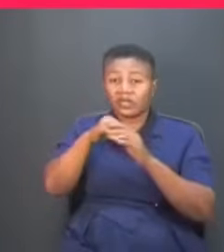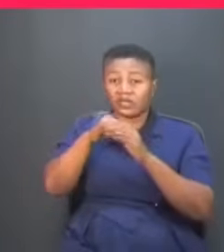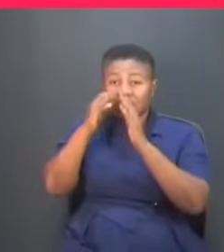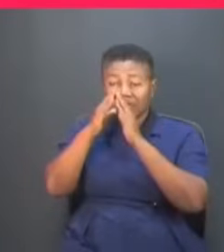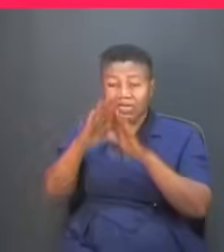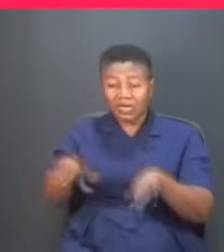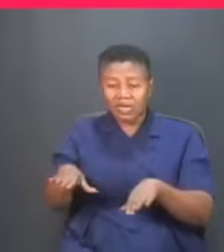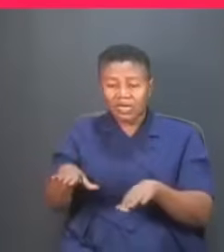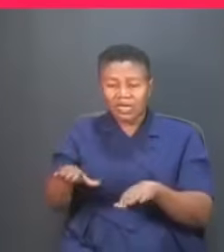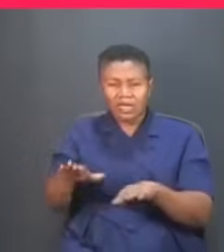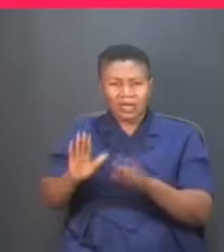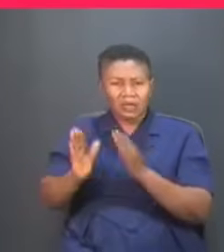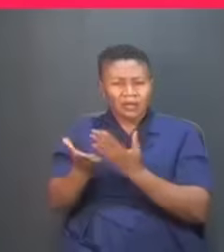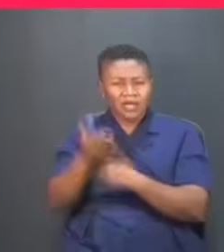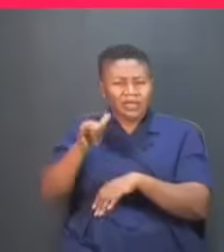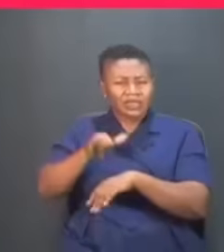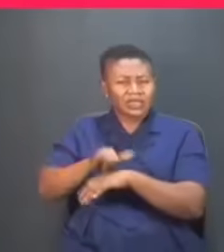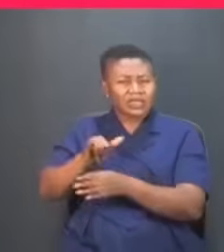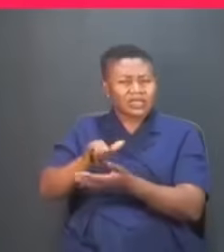alone